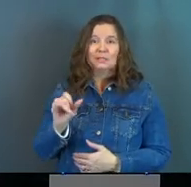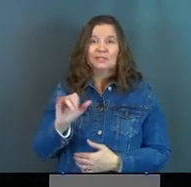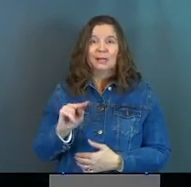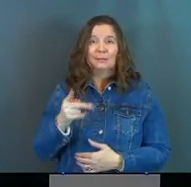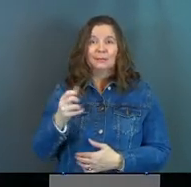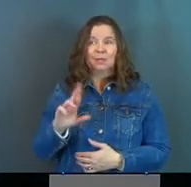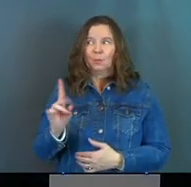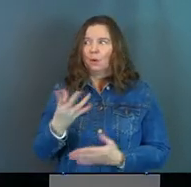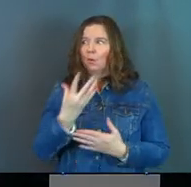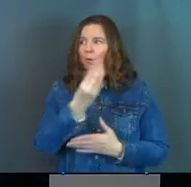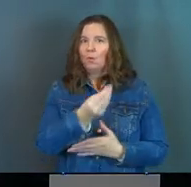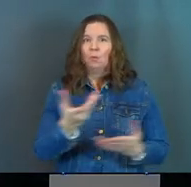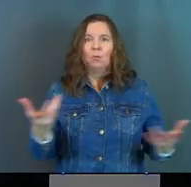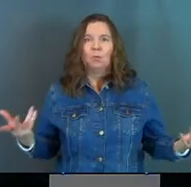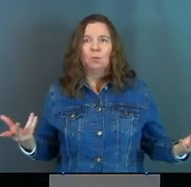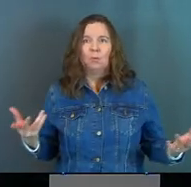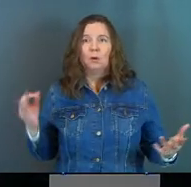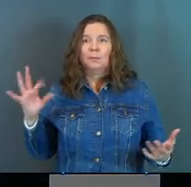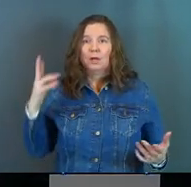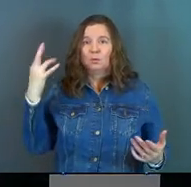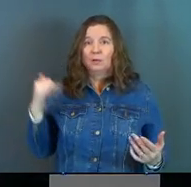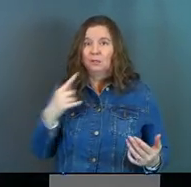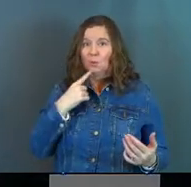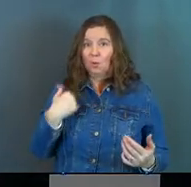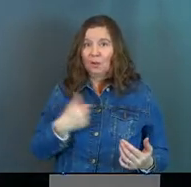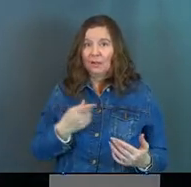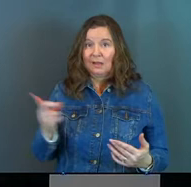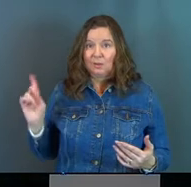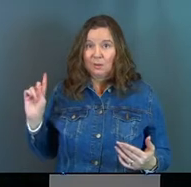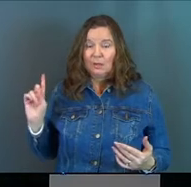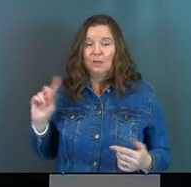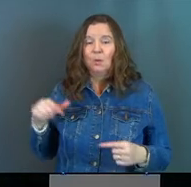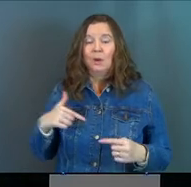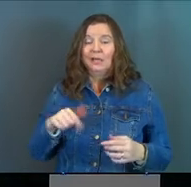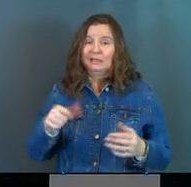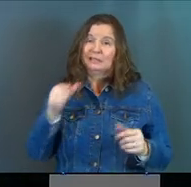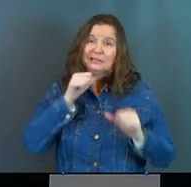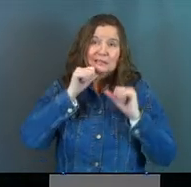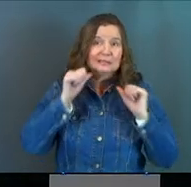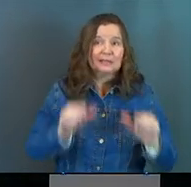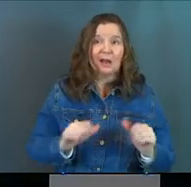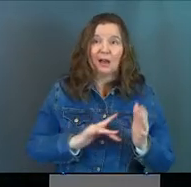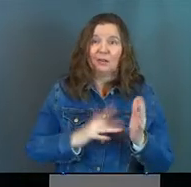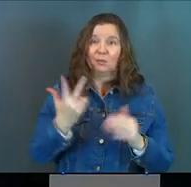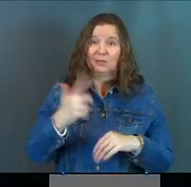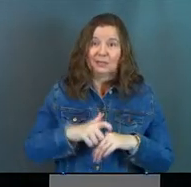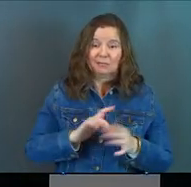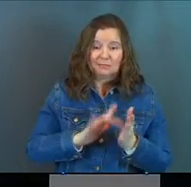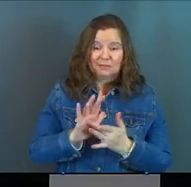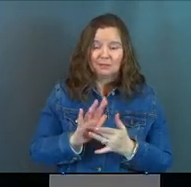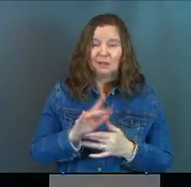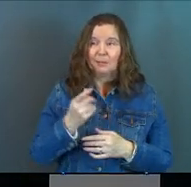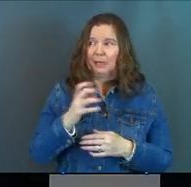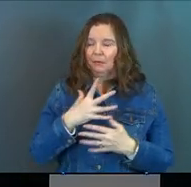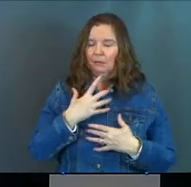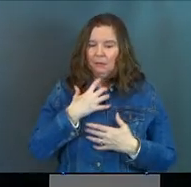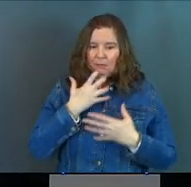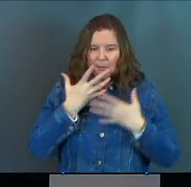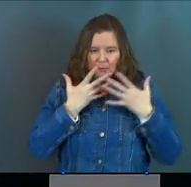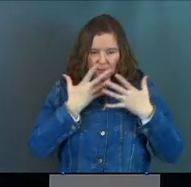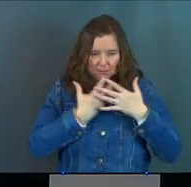Simon Peter in all this? Pastor Ricky told us last week, when he had denied Jesus the three times, Peter